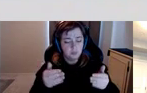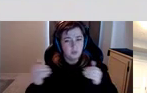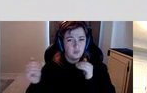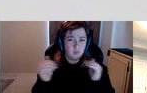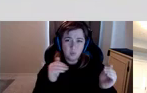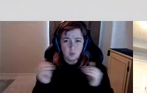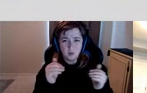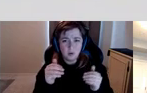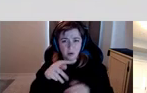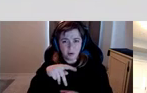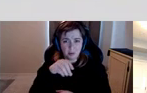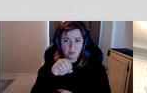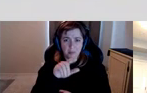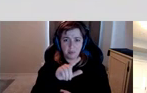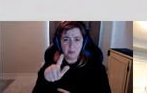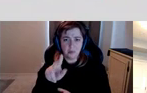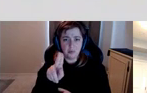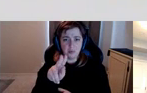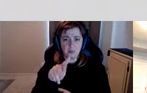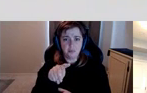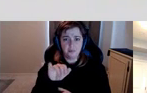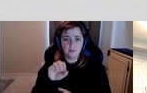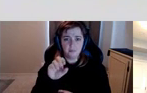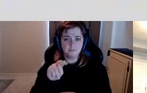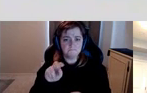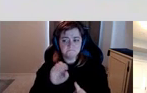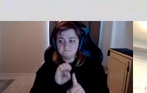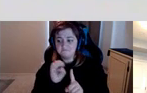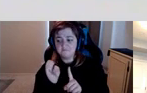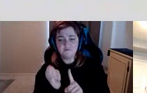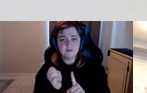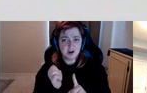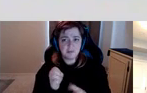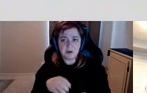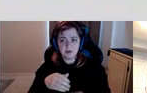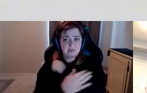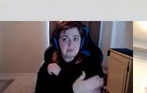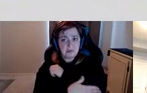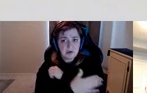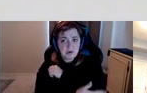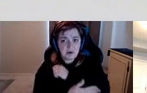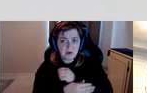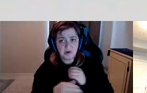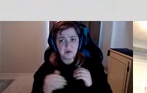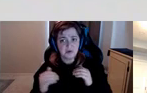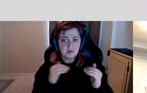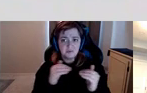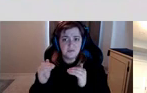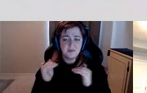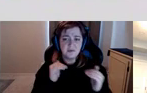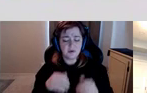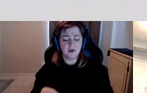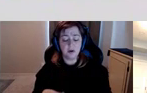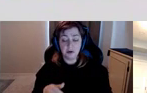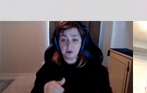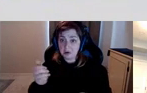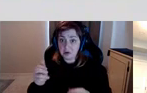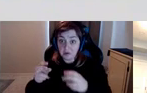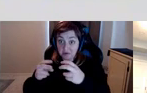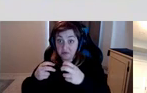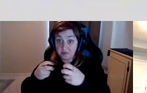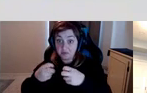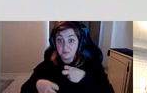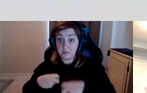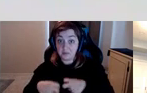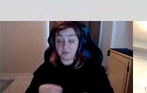the environment, immigration, and foreign affairs, alongside the issues teenagers face in the Middle East. To date,